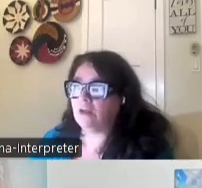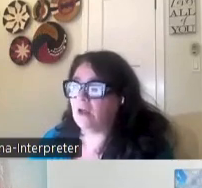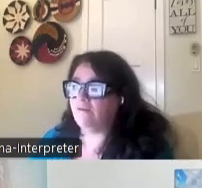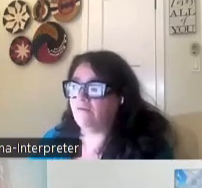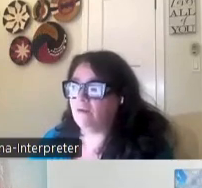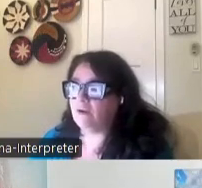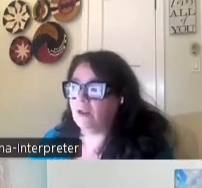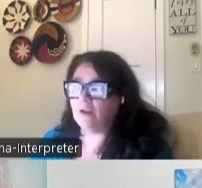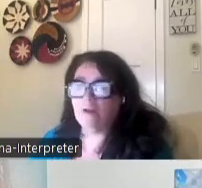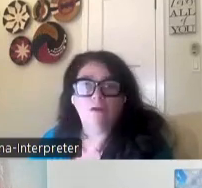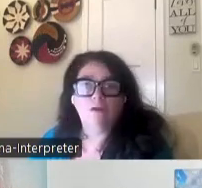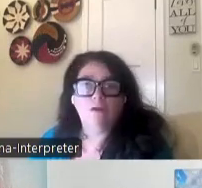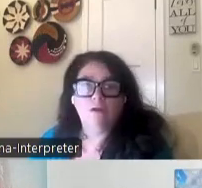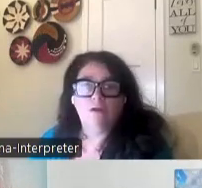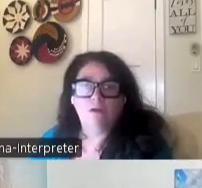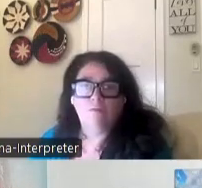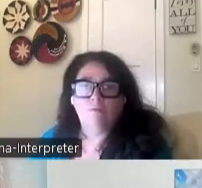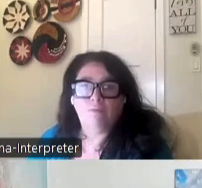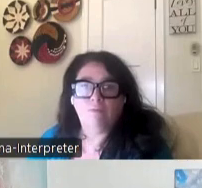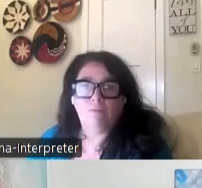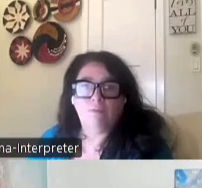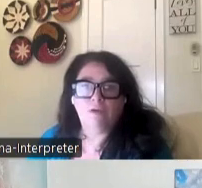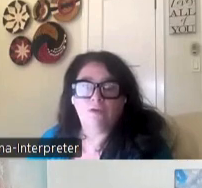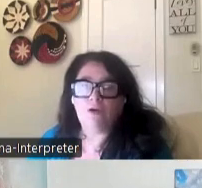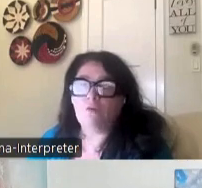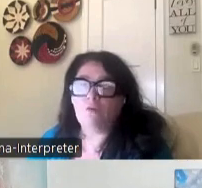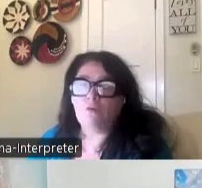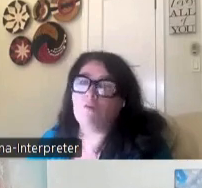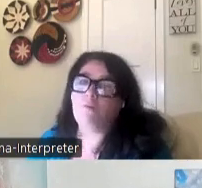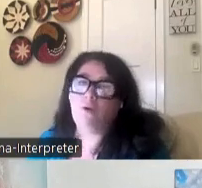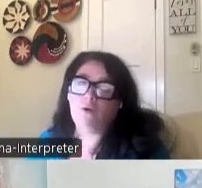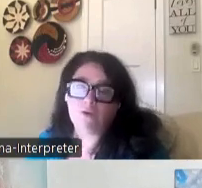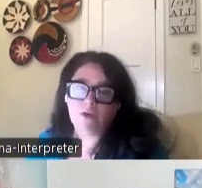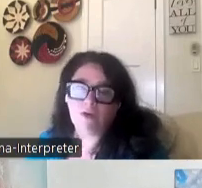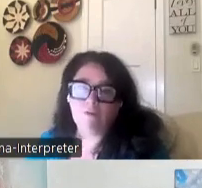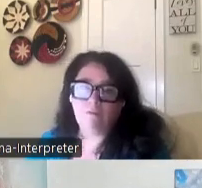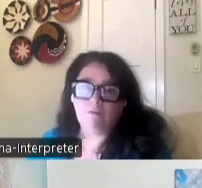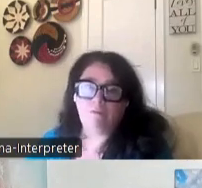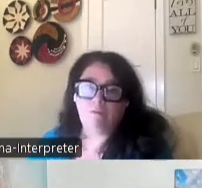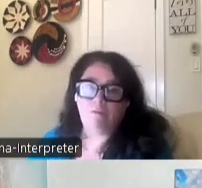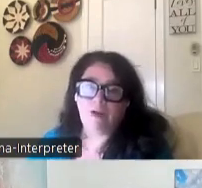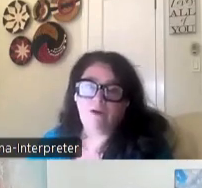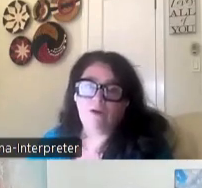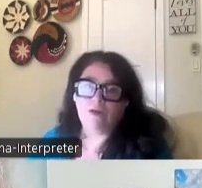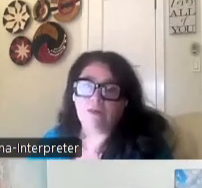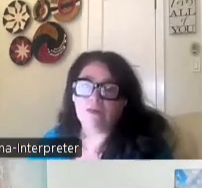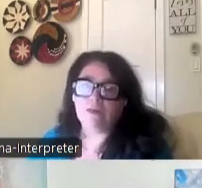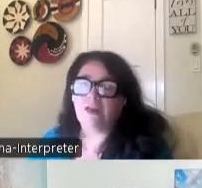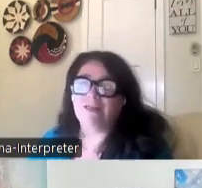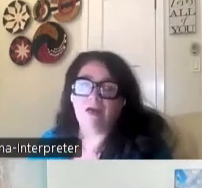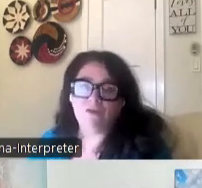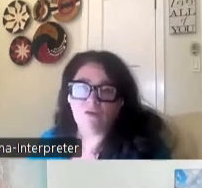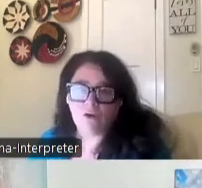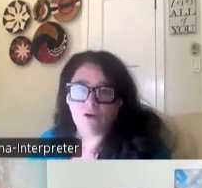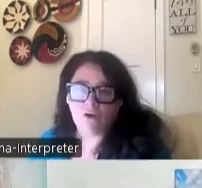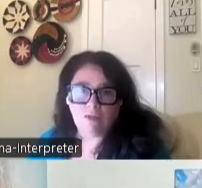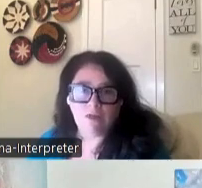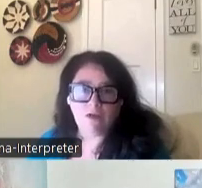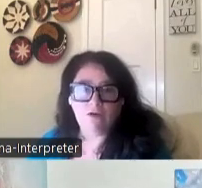poster childs for hydroclimate whiplash over the past decade that it's actually possible to create this